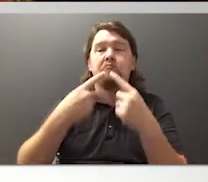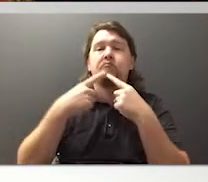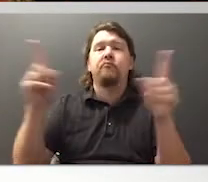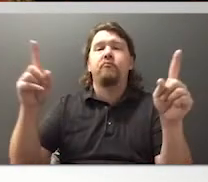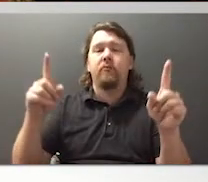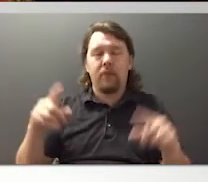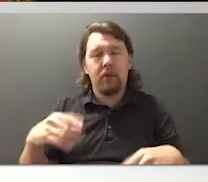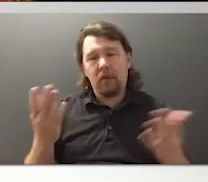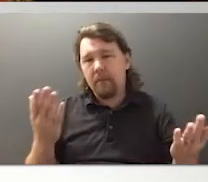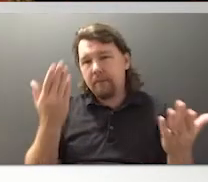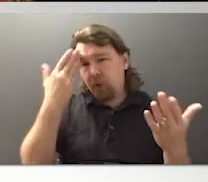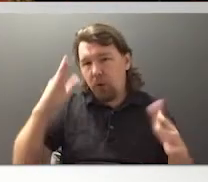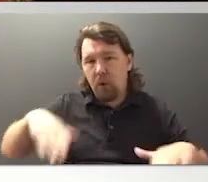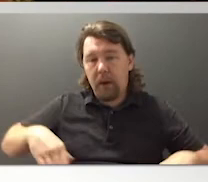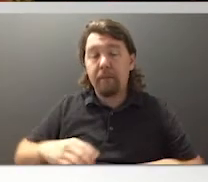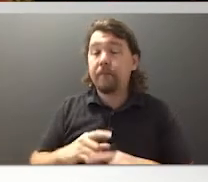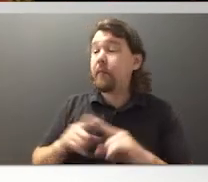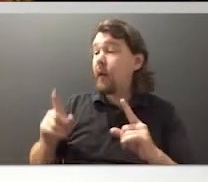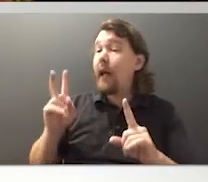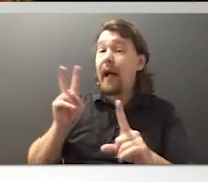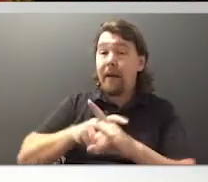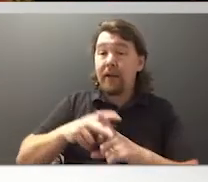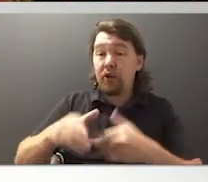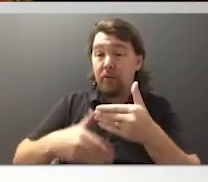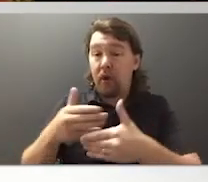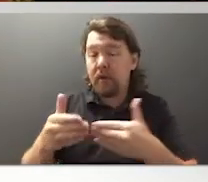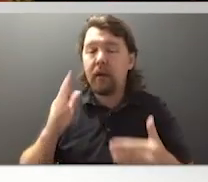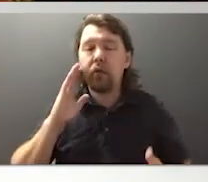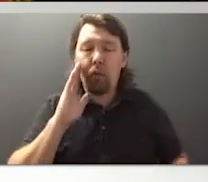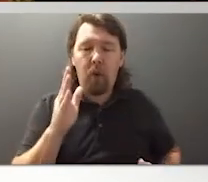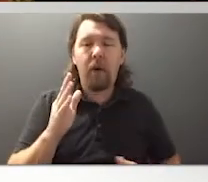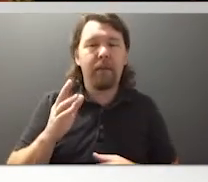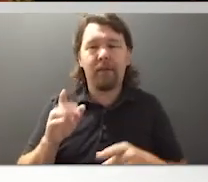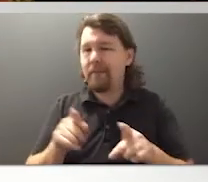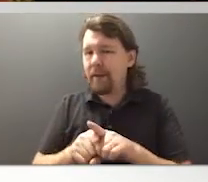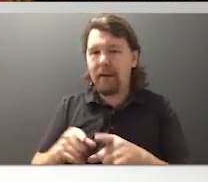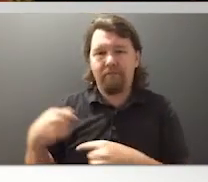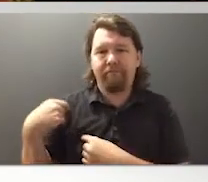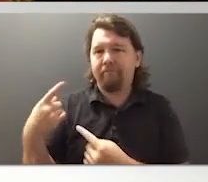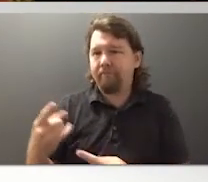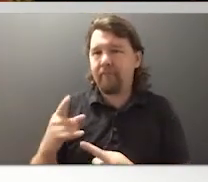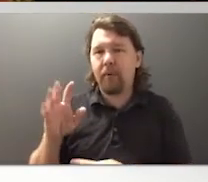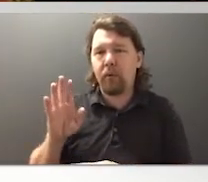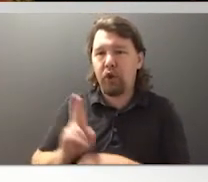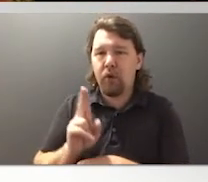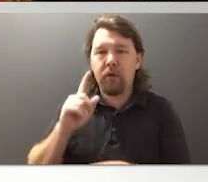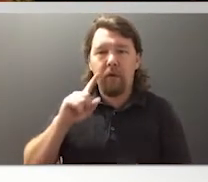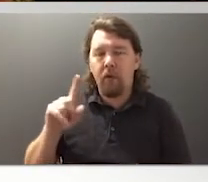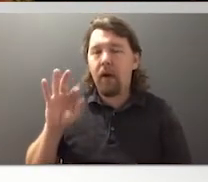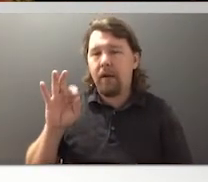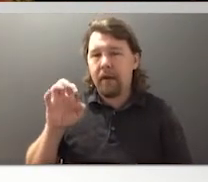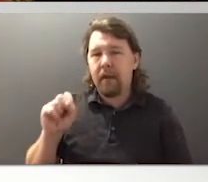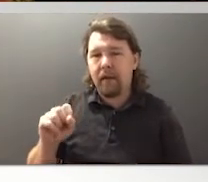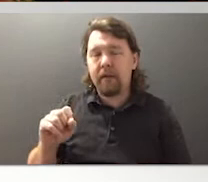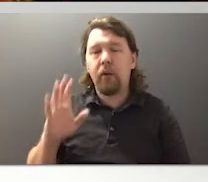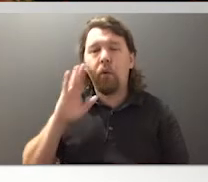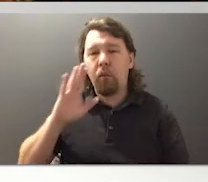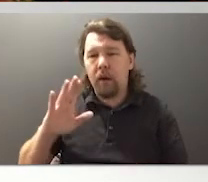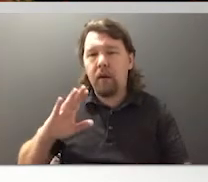the application process now will be the same as how we've used it for the FES, and will meet the